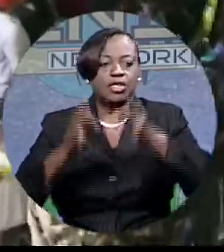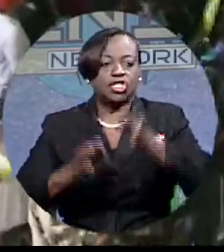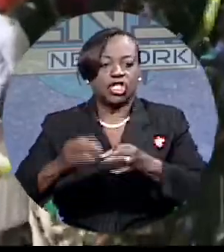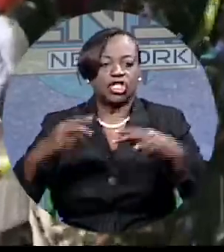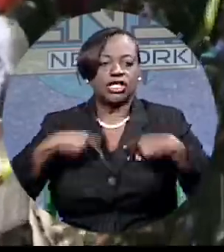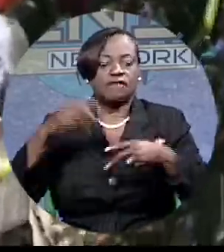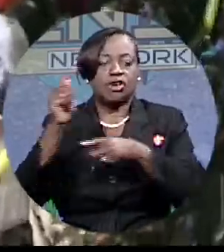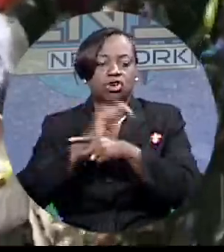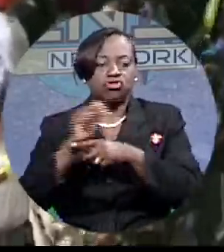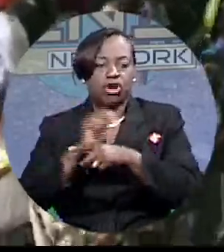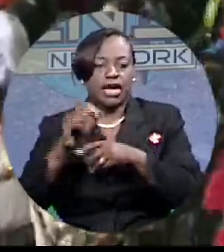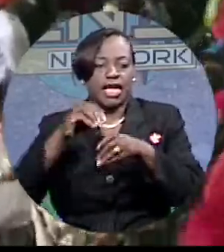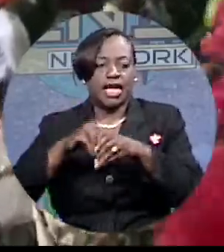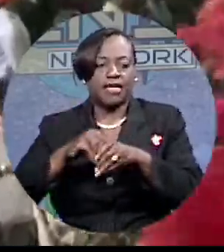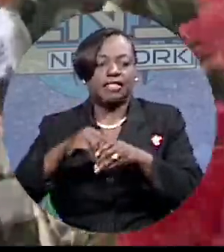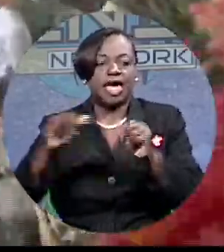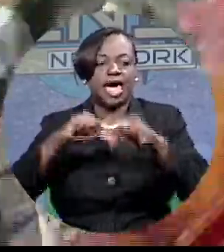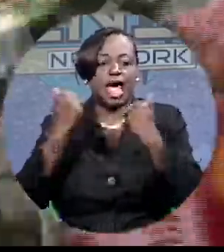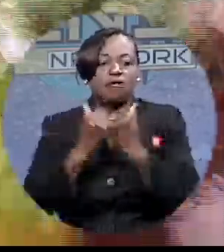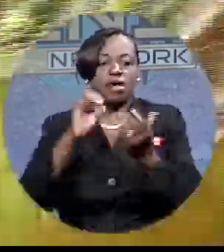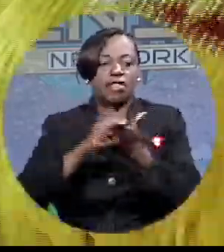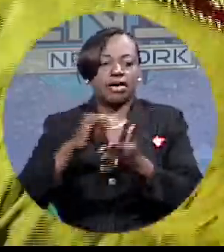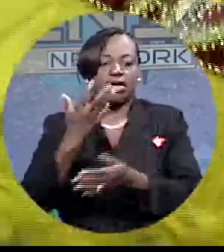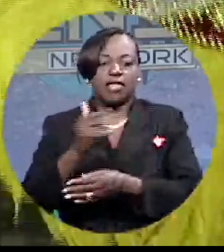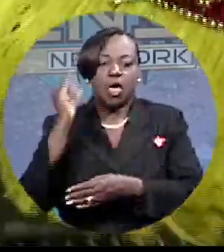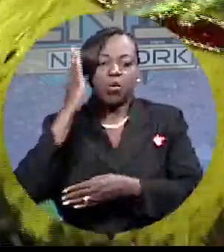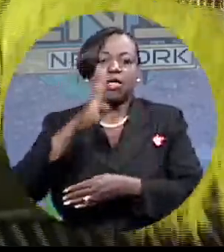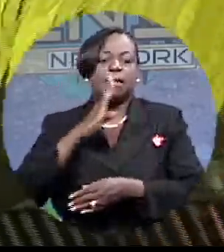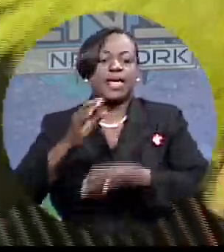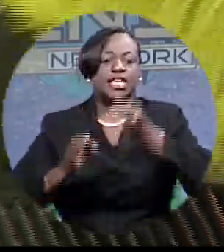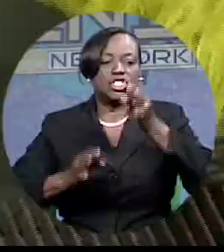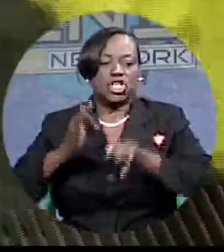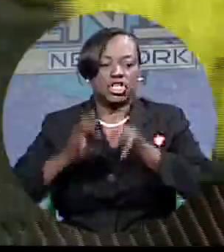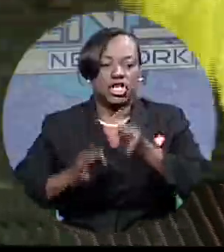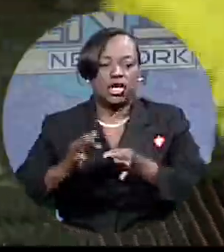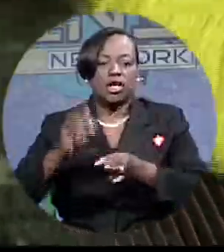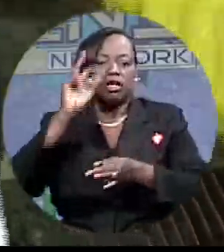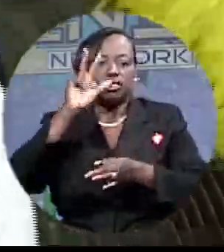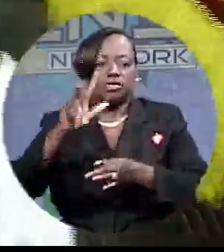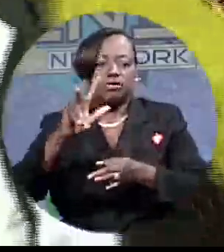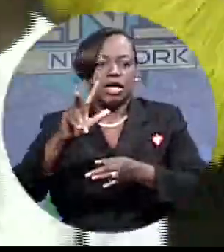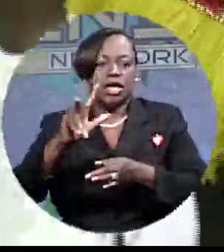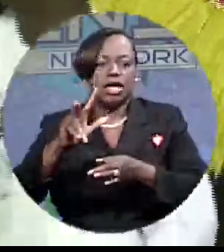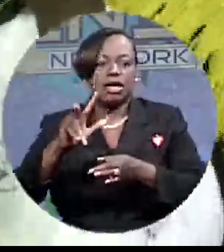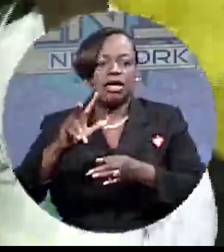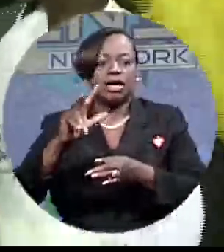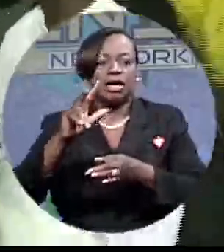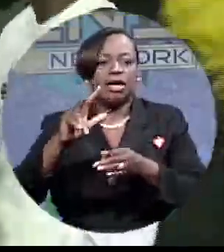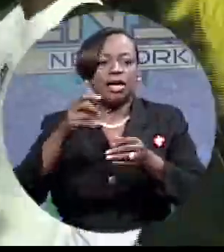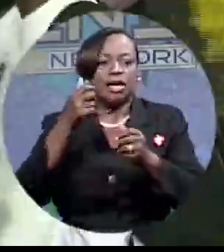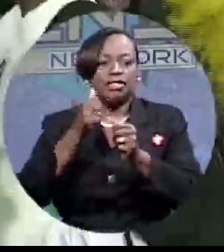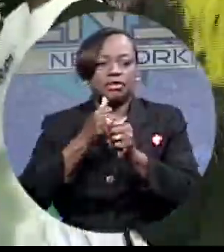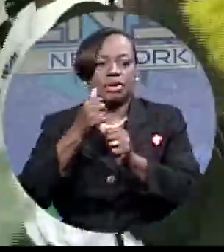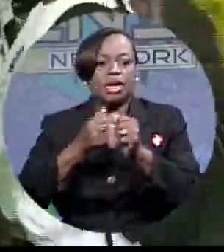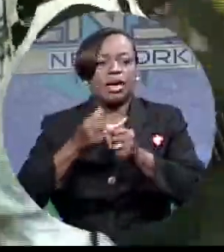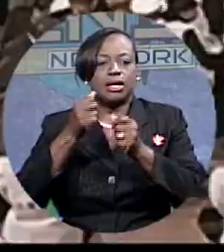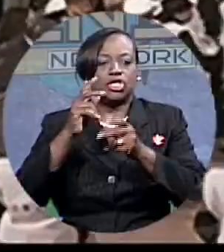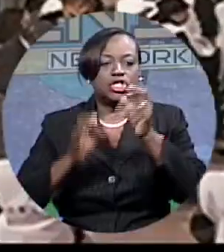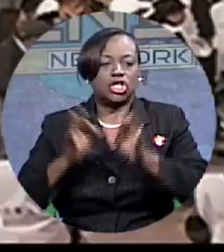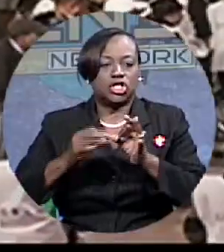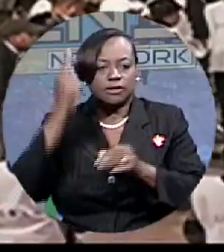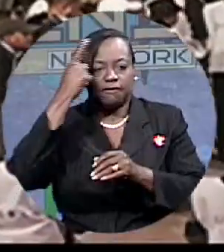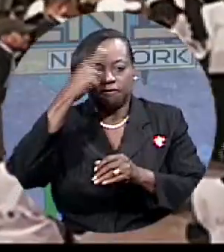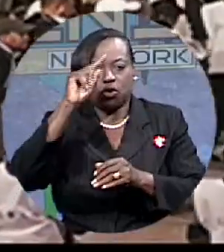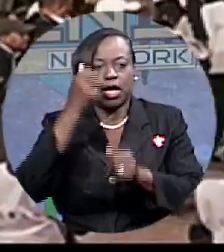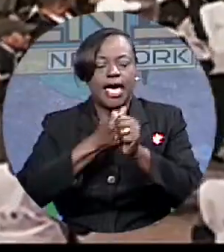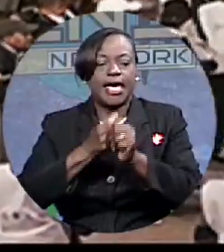areas they will be judging. The new system also calls for three judging panels to judge each lap, with the cumulative score going toward a group's